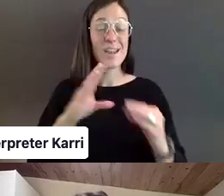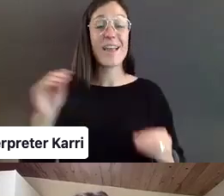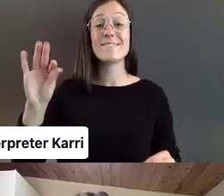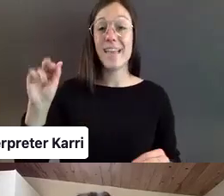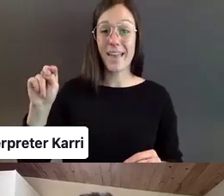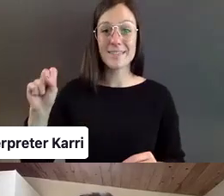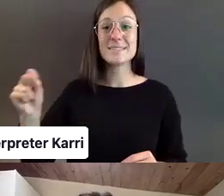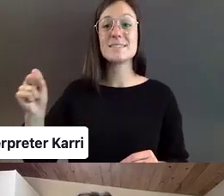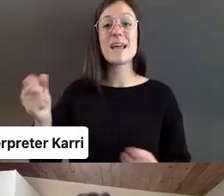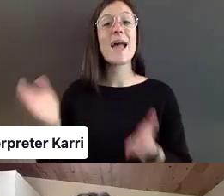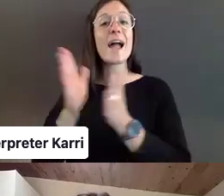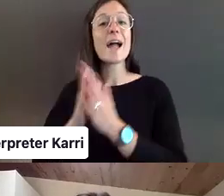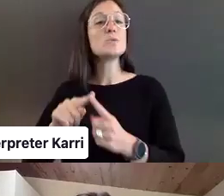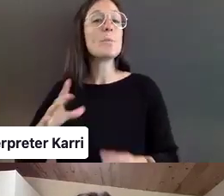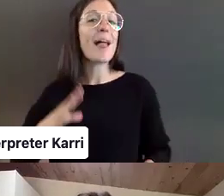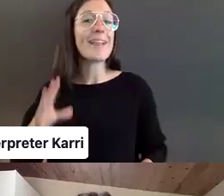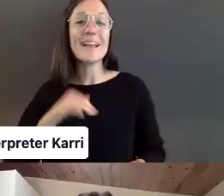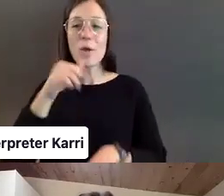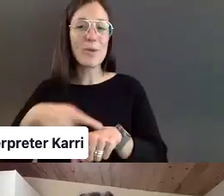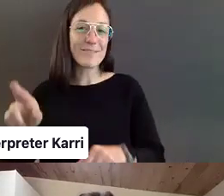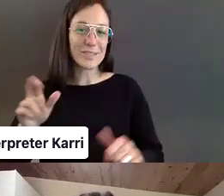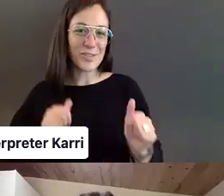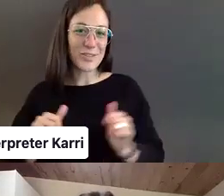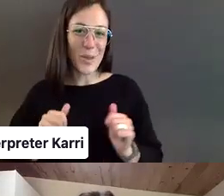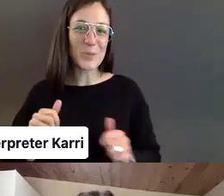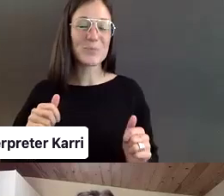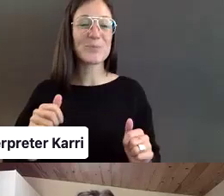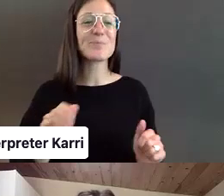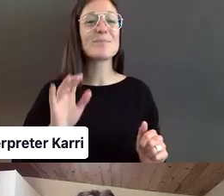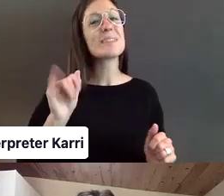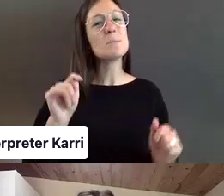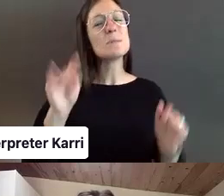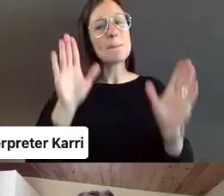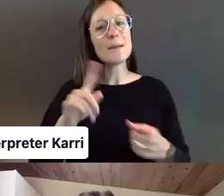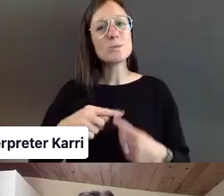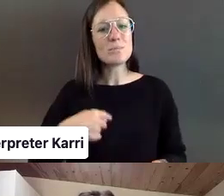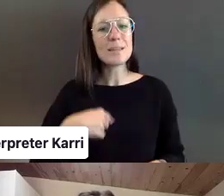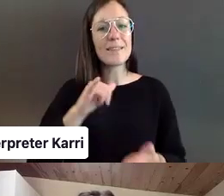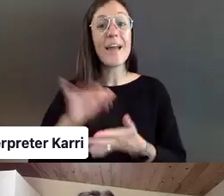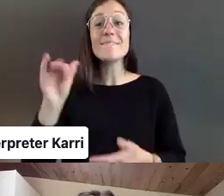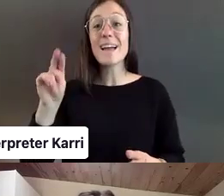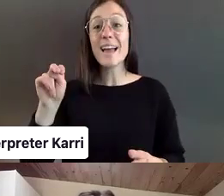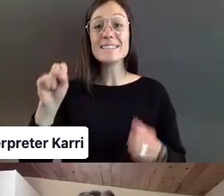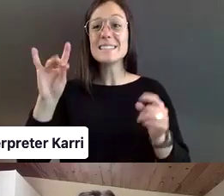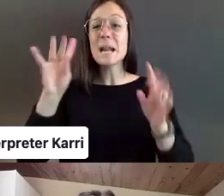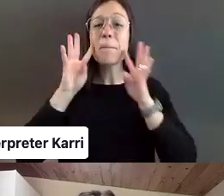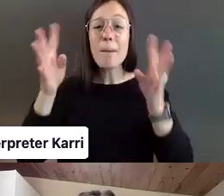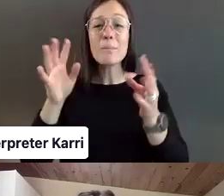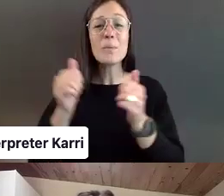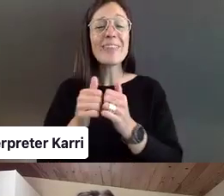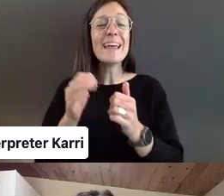were asked to politely not reference the show, we were just, it was amazing to me that the fans came up with even